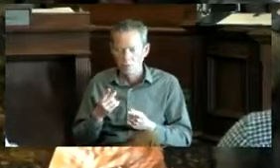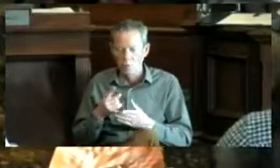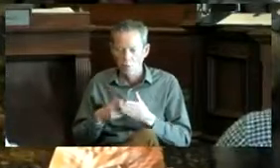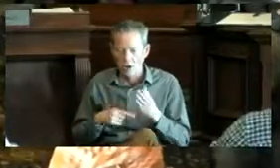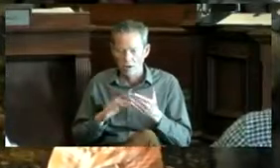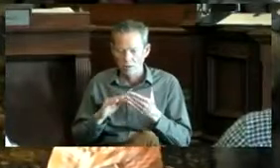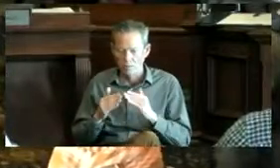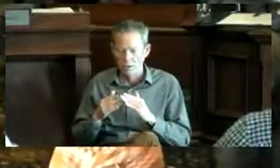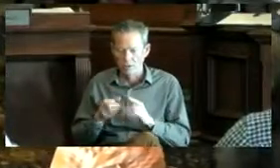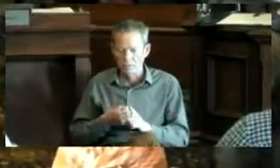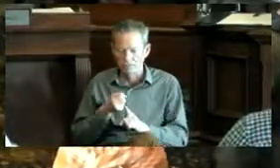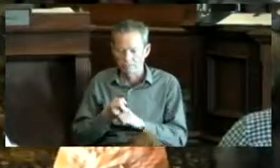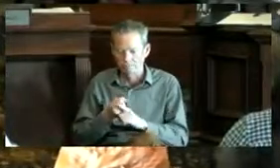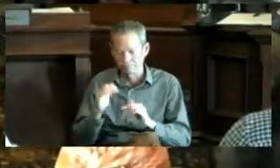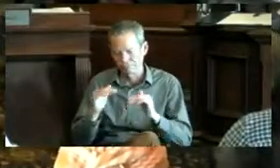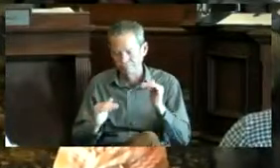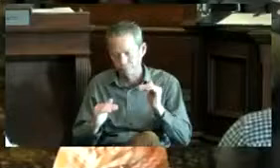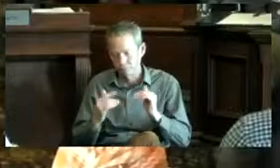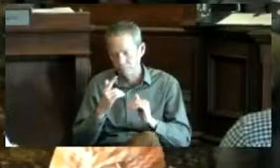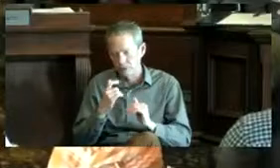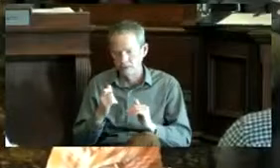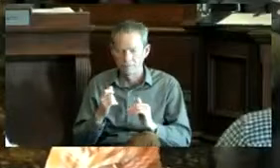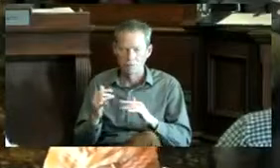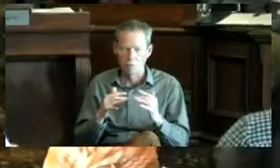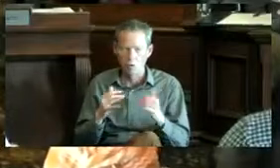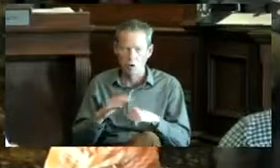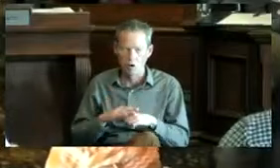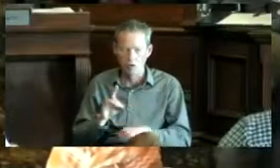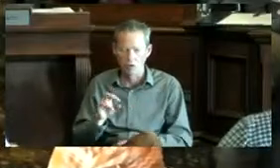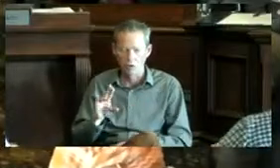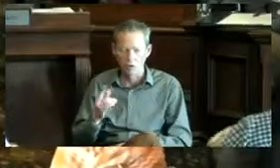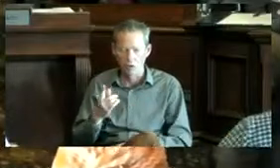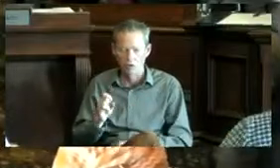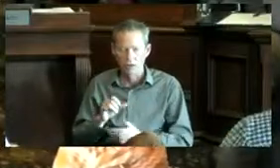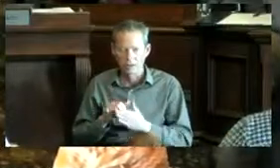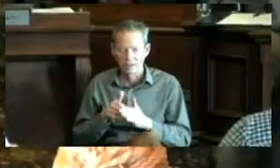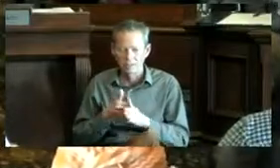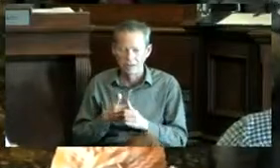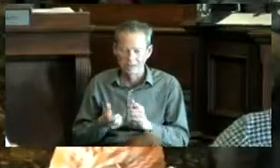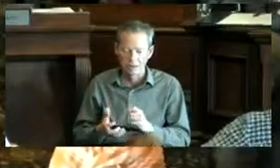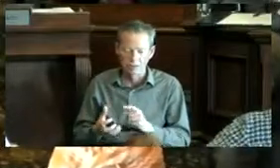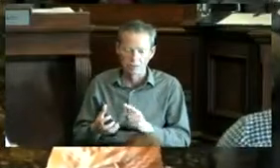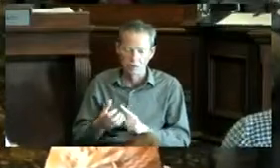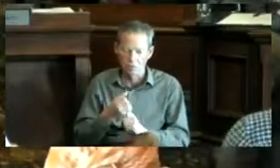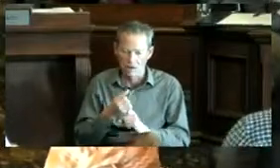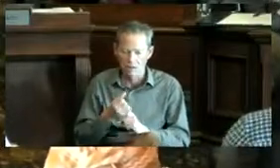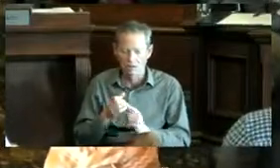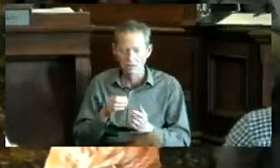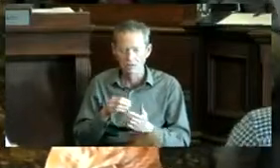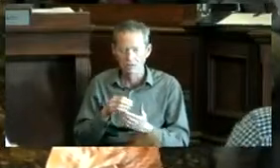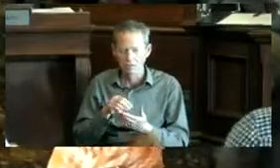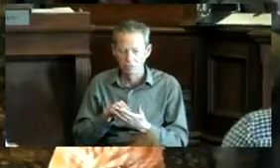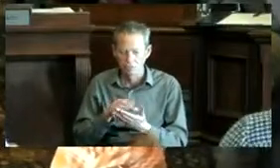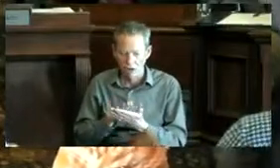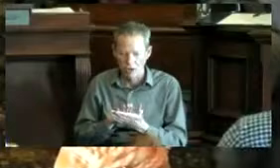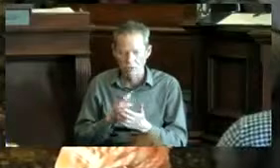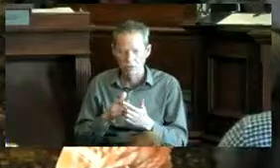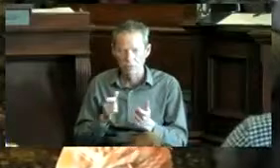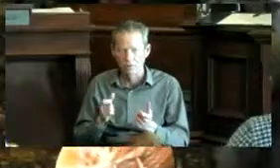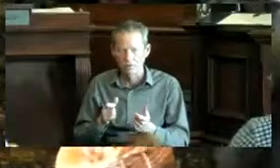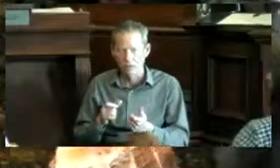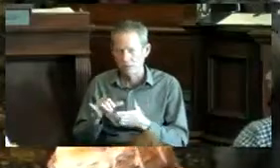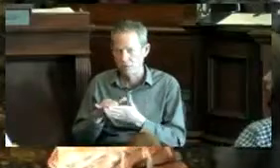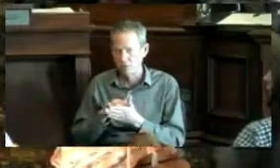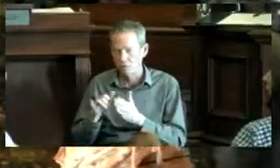what communities were disproportionately impacted by the war on drugs. And that's based on the arrest records and things like that in the community. So it's right on New